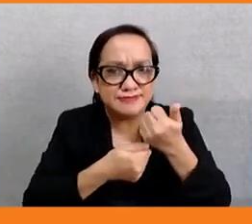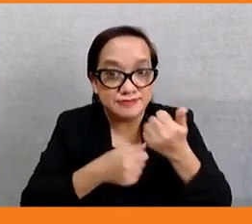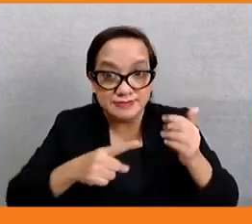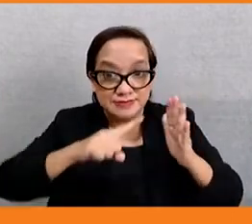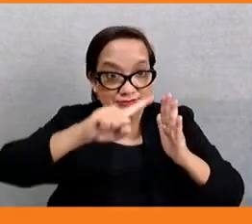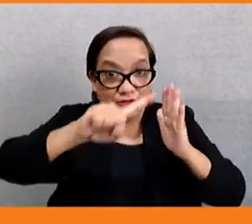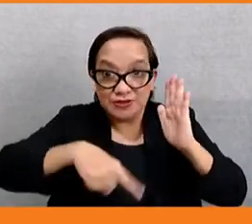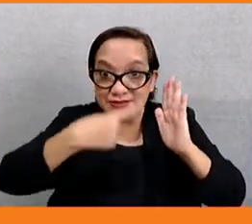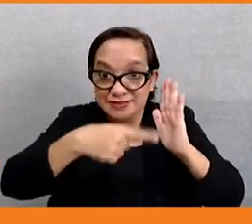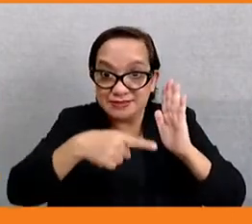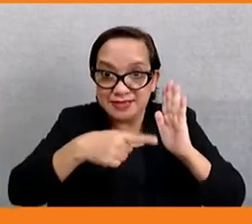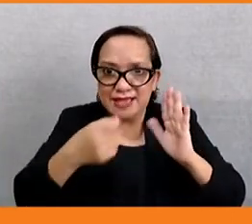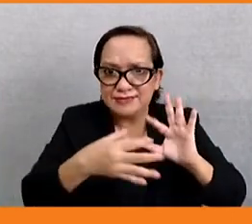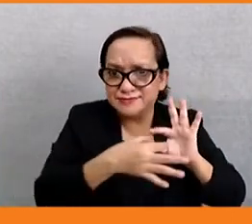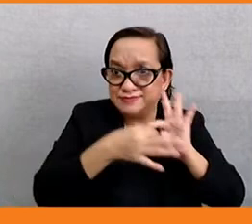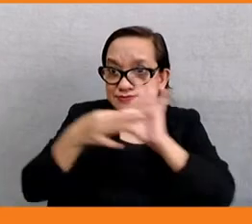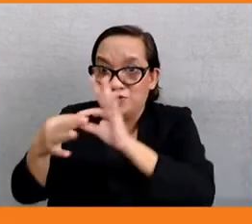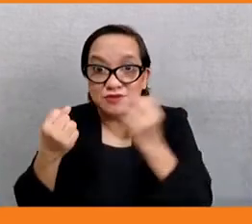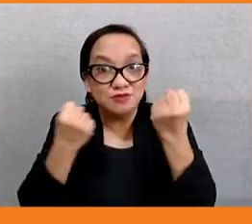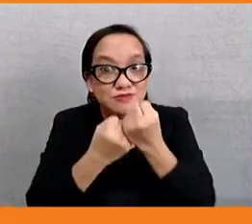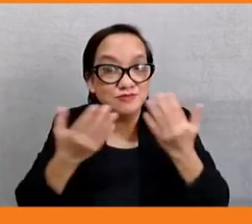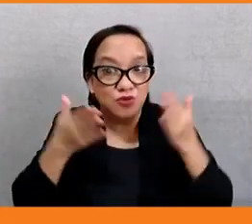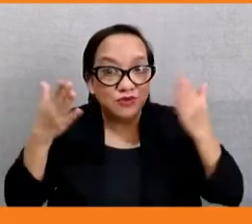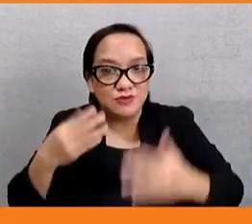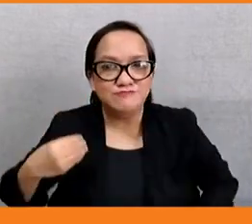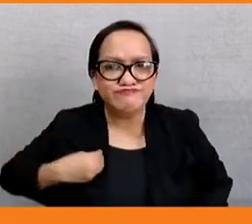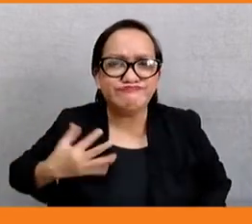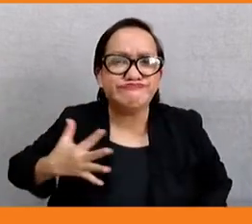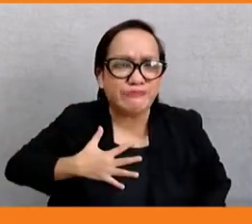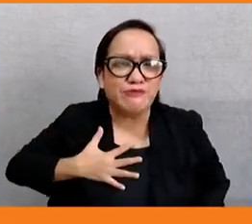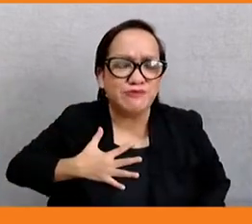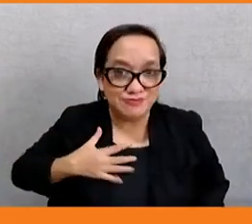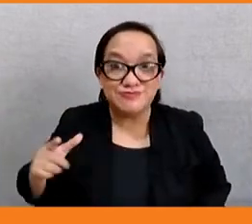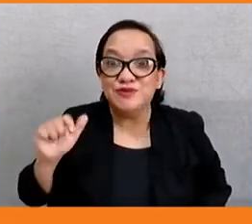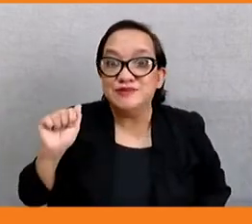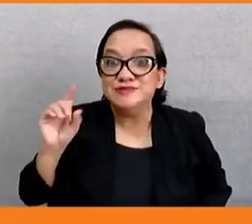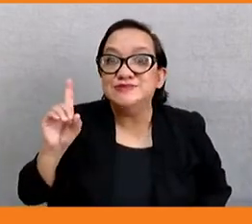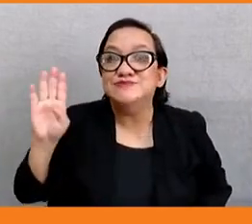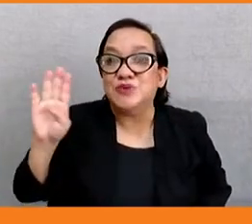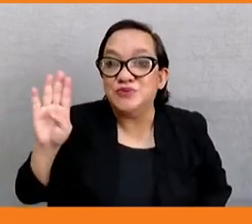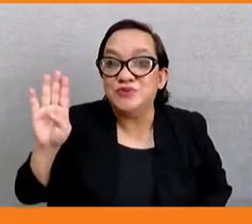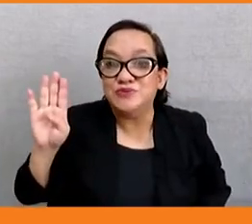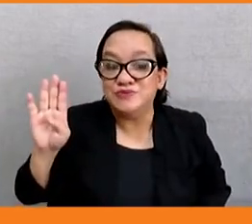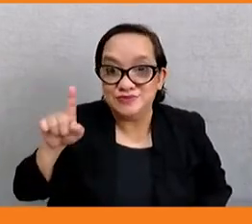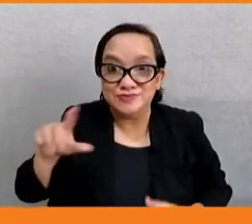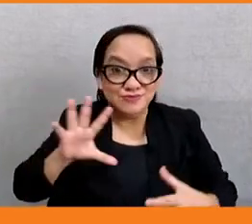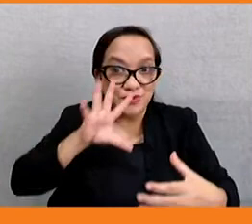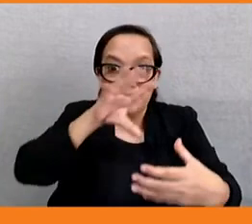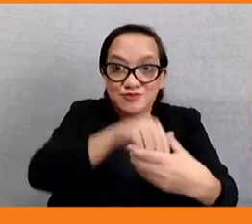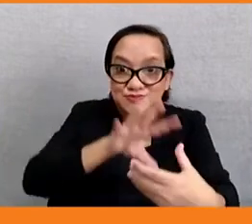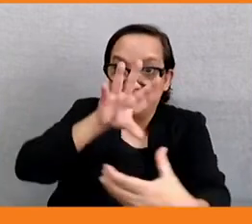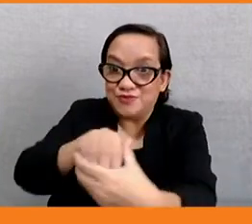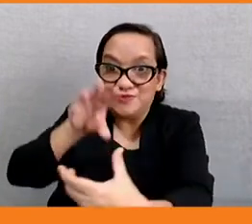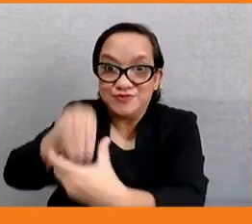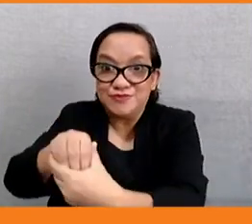Poverty Analysis on behalf of the ADB in 2007 concluded that together with the success stories, there